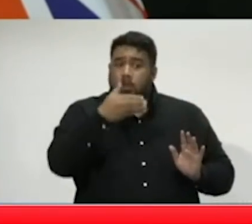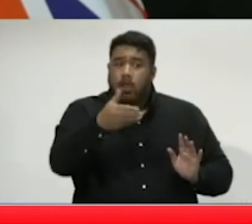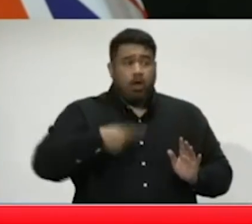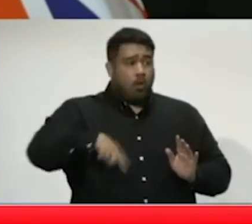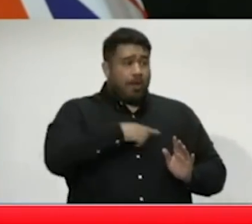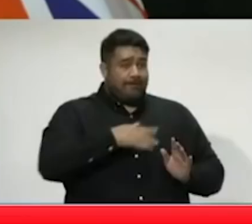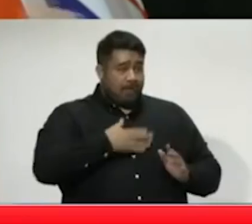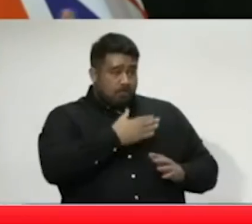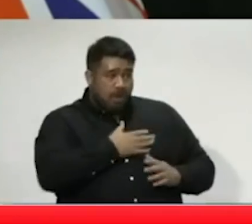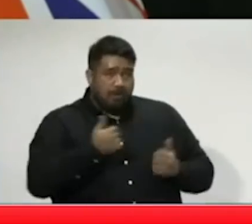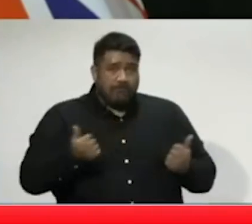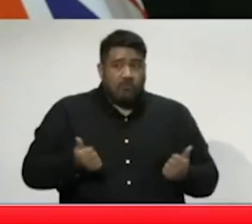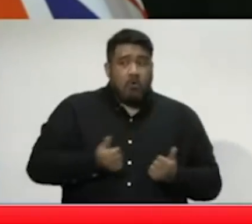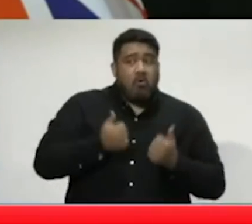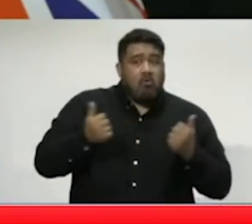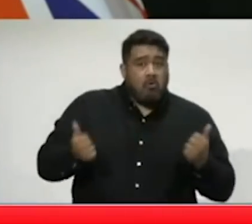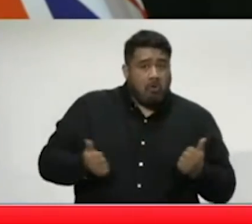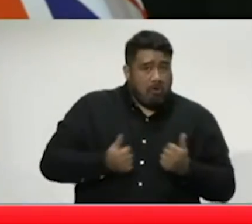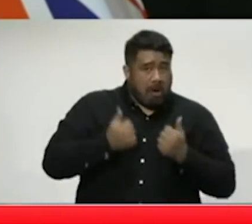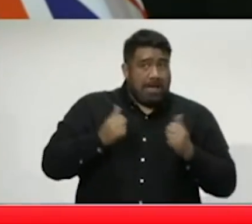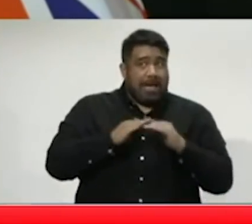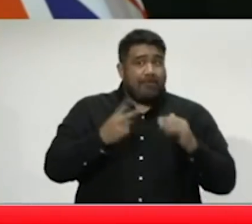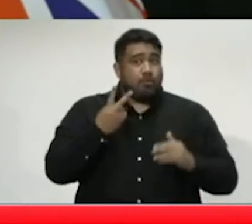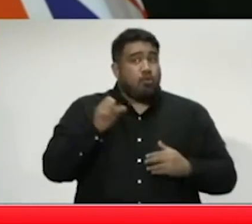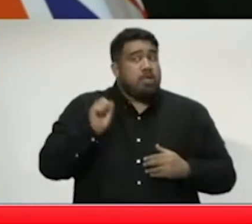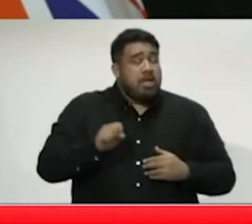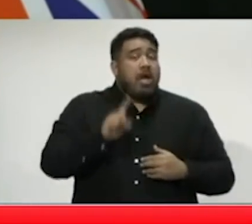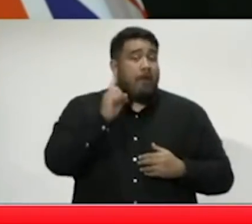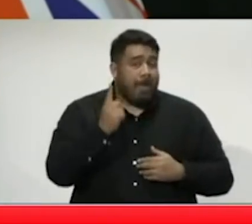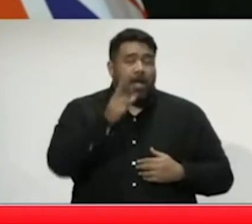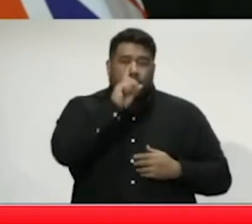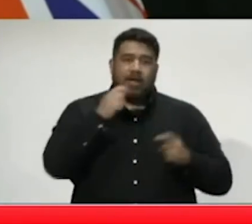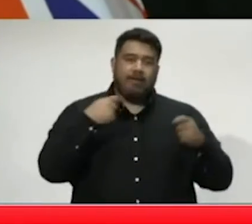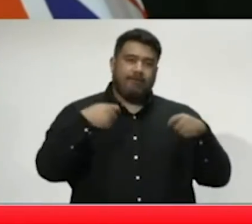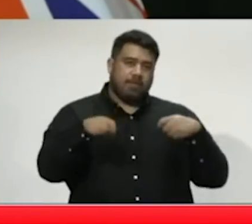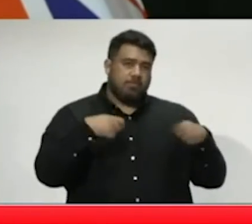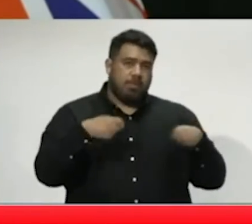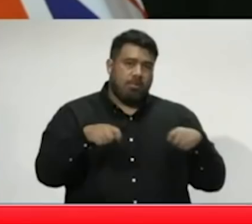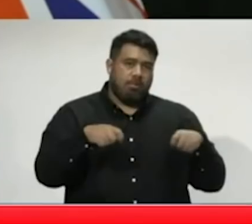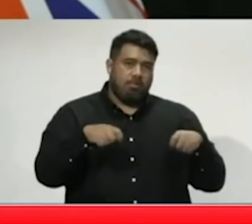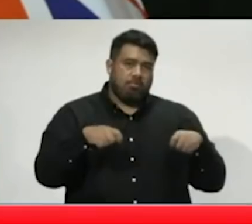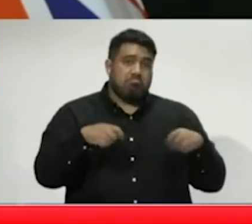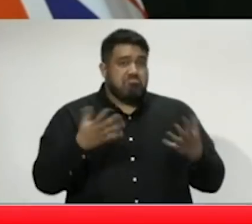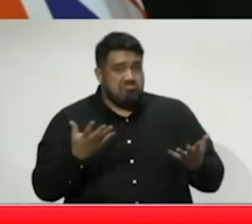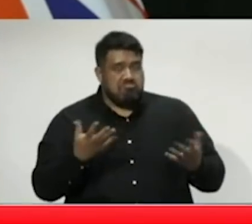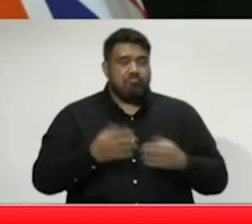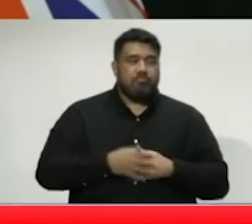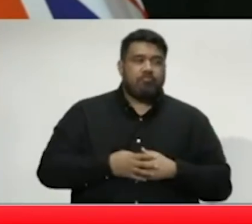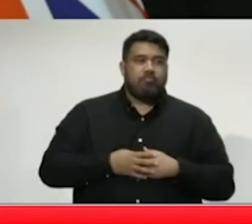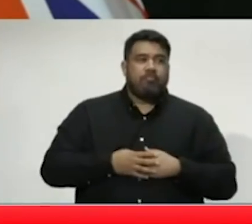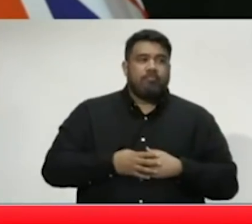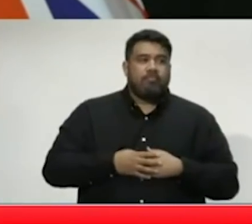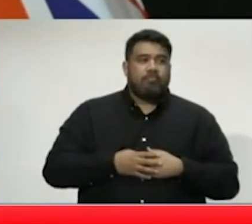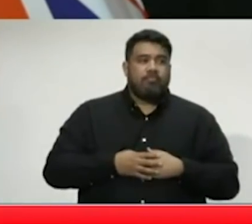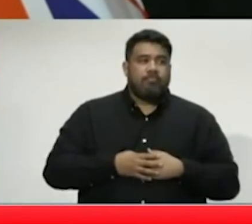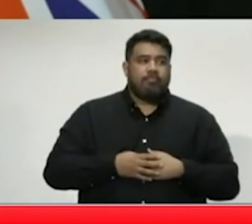requirements, potentially even while we are still in level 2, if that's what the data supports. It's